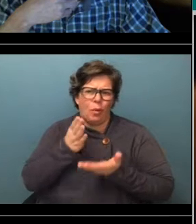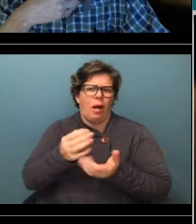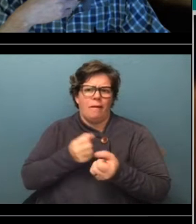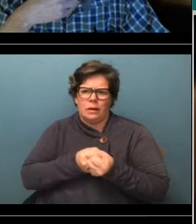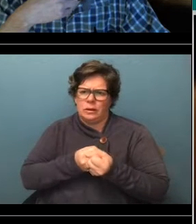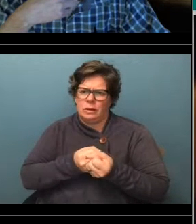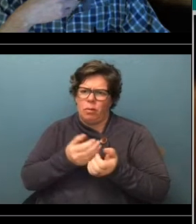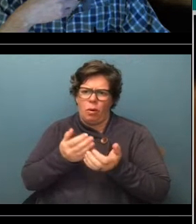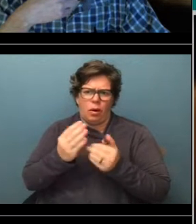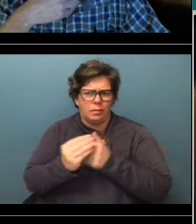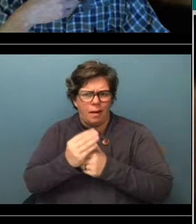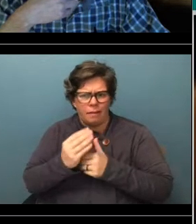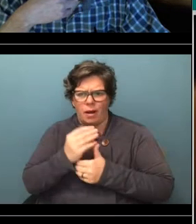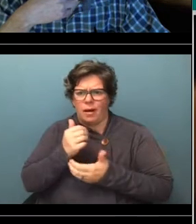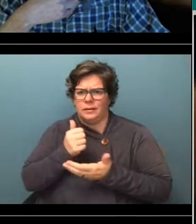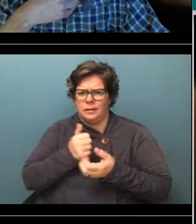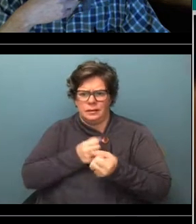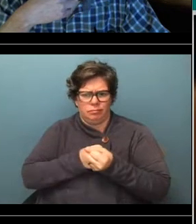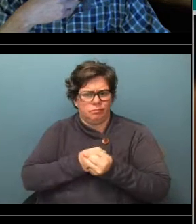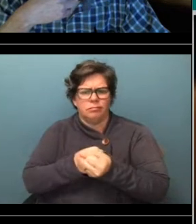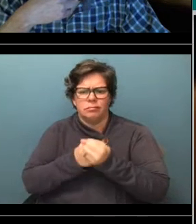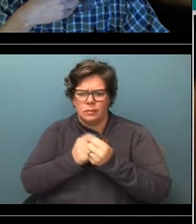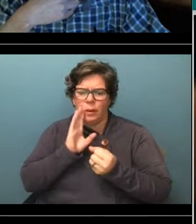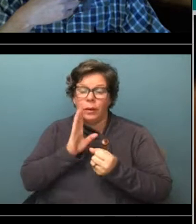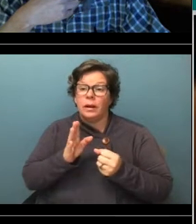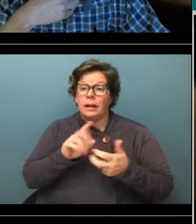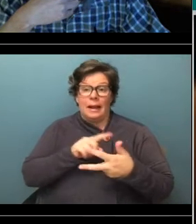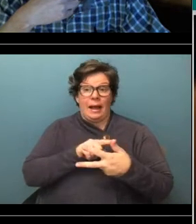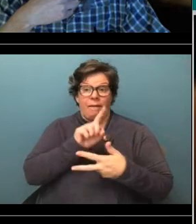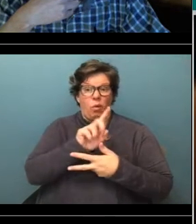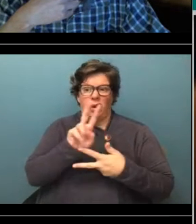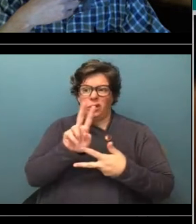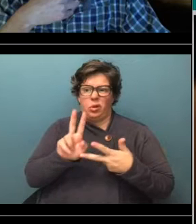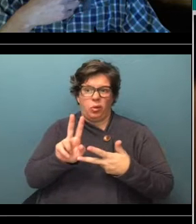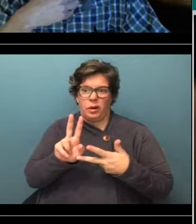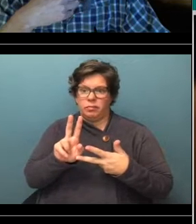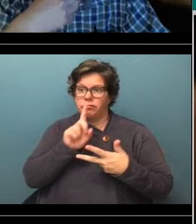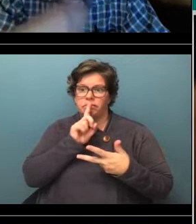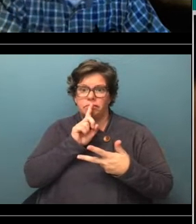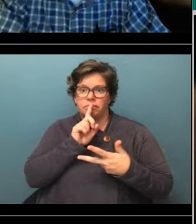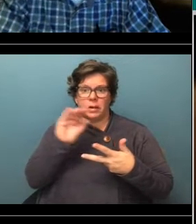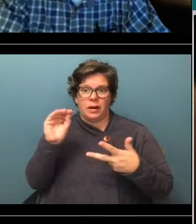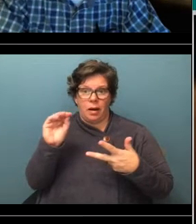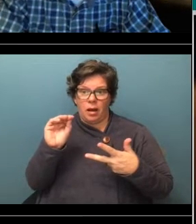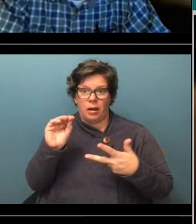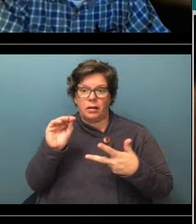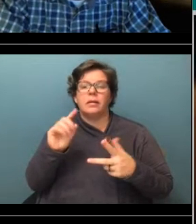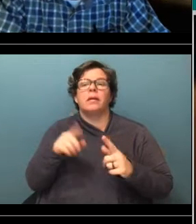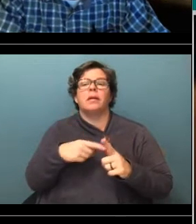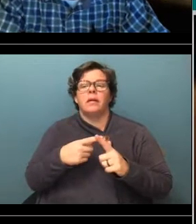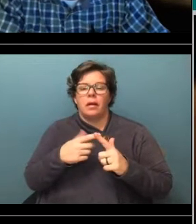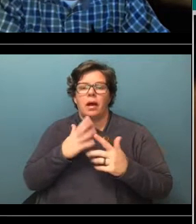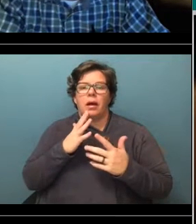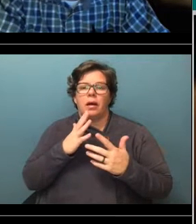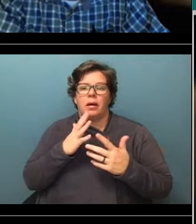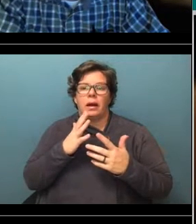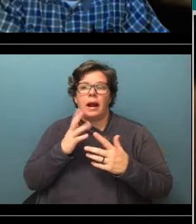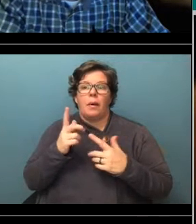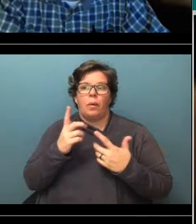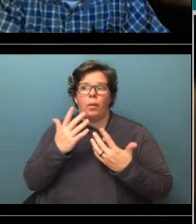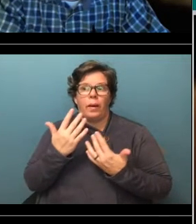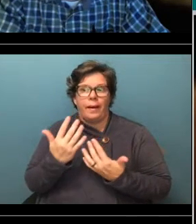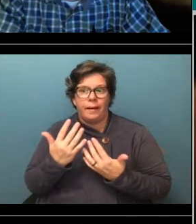to that caller. So if a person doesn't choose options 1, 2, or 3, there's a pause, and